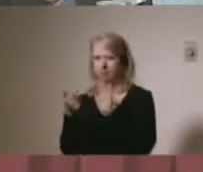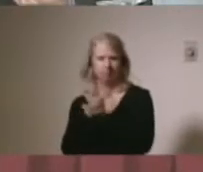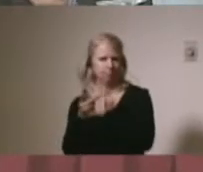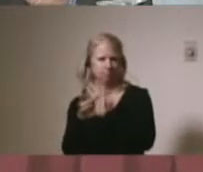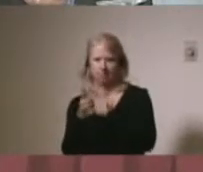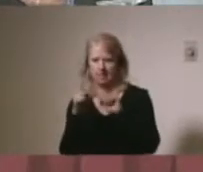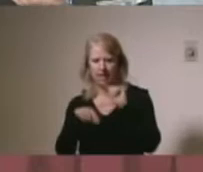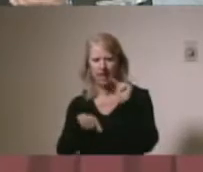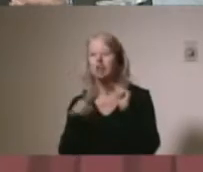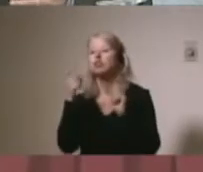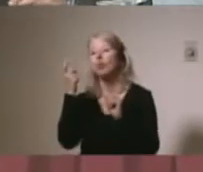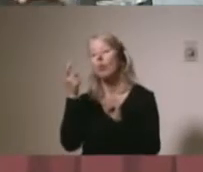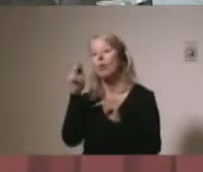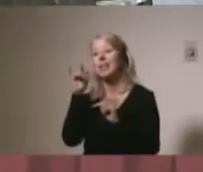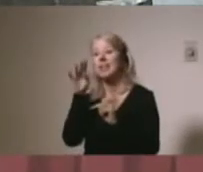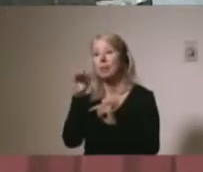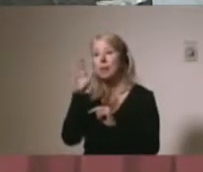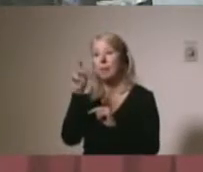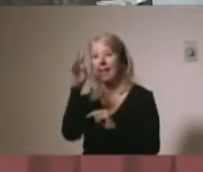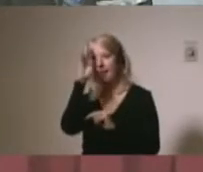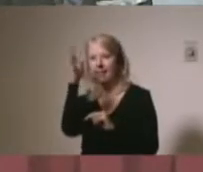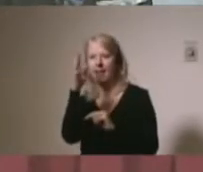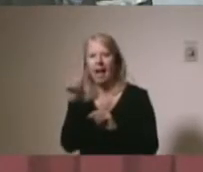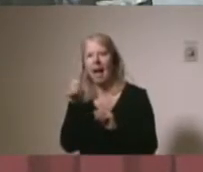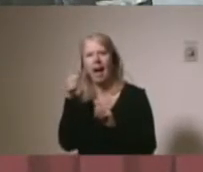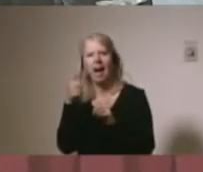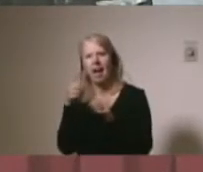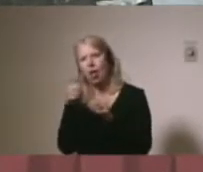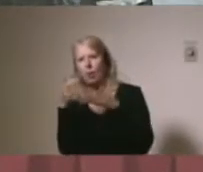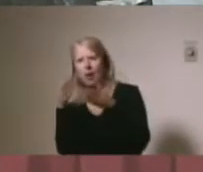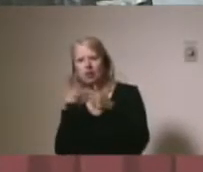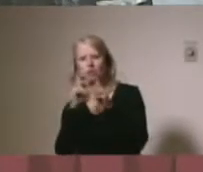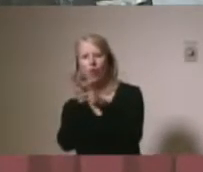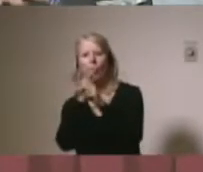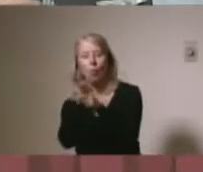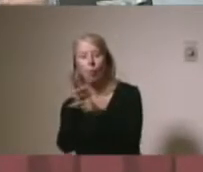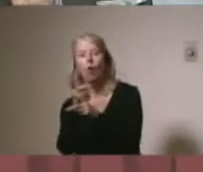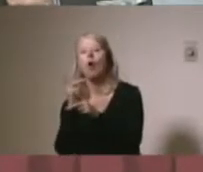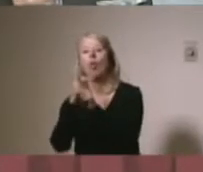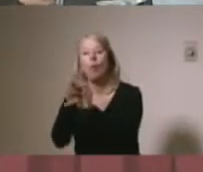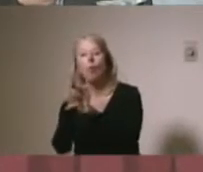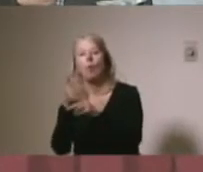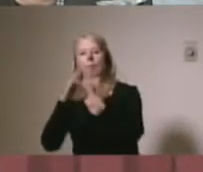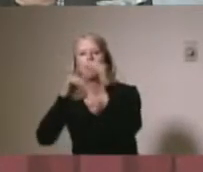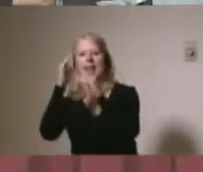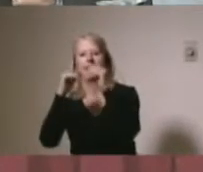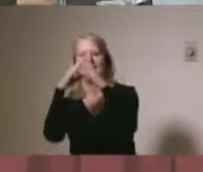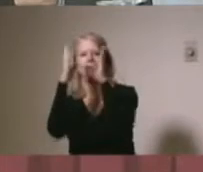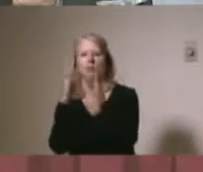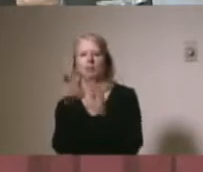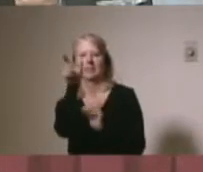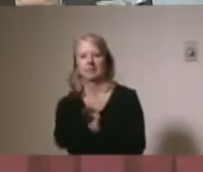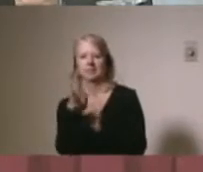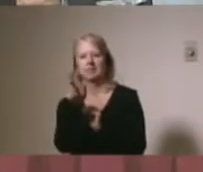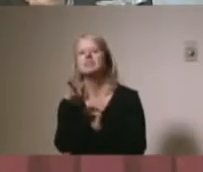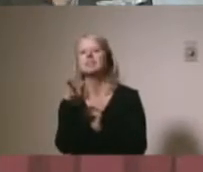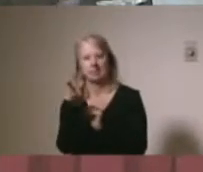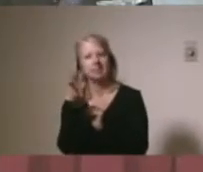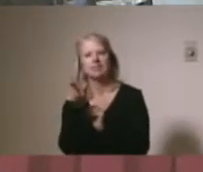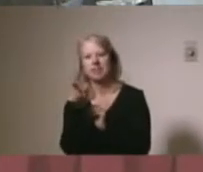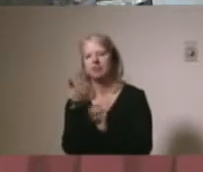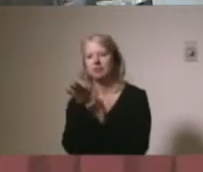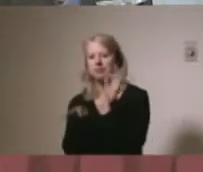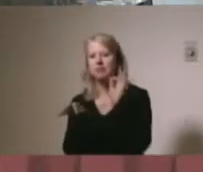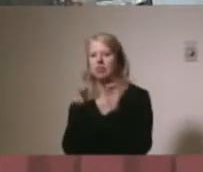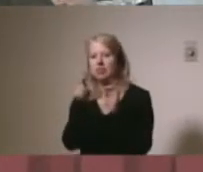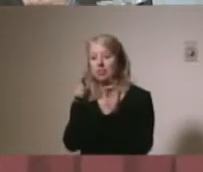has come up with a way of actually lending to people to build on it. And usually what happens is it's not a state and fee